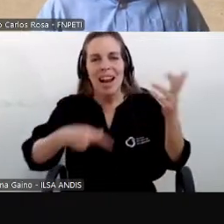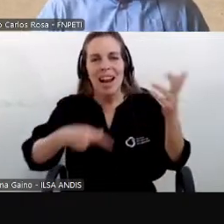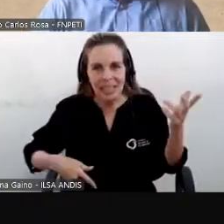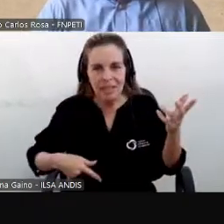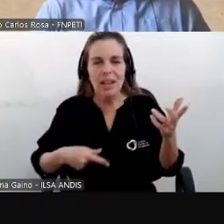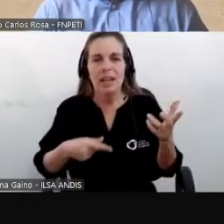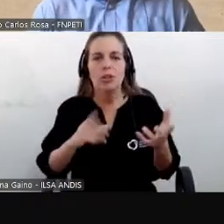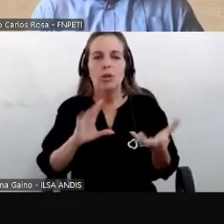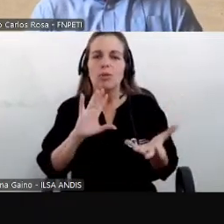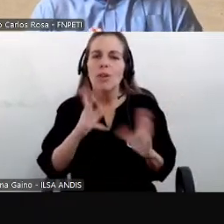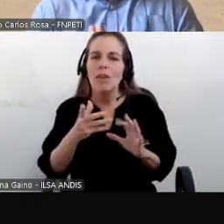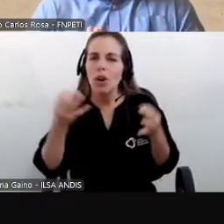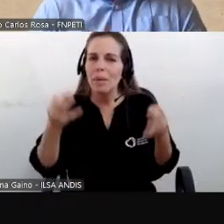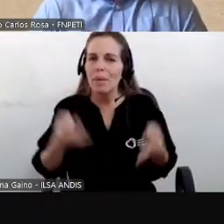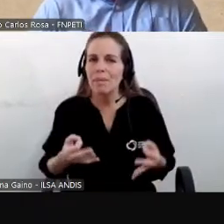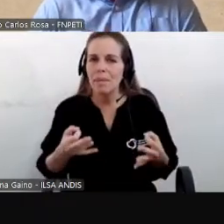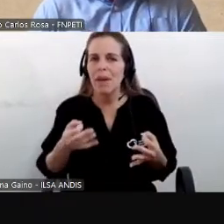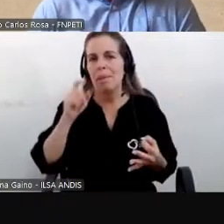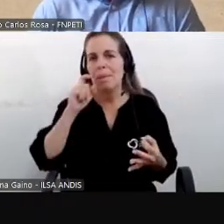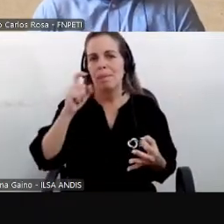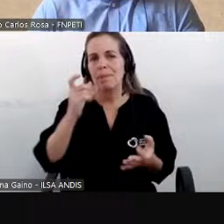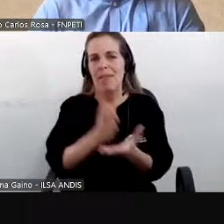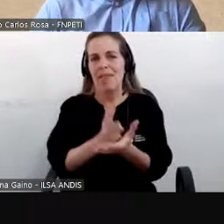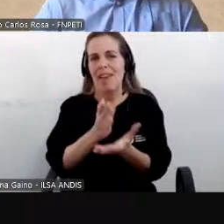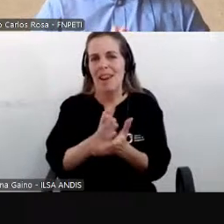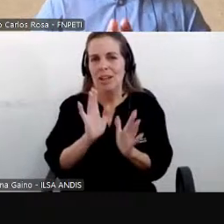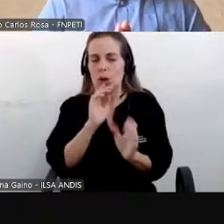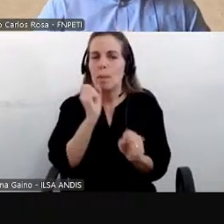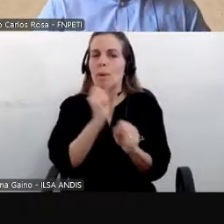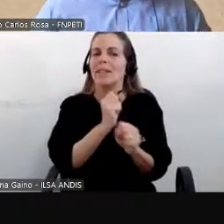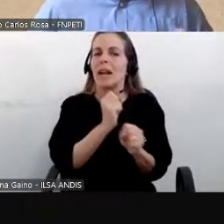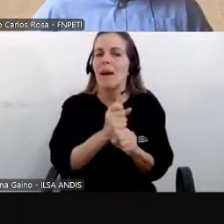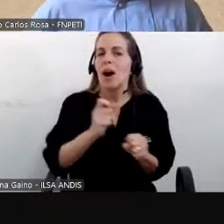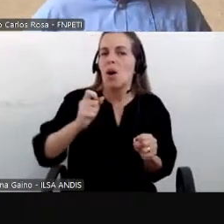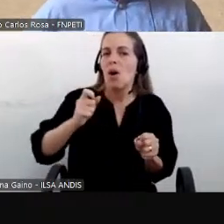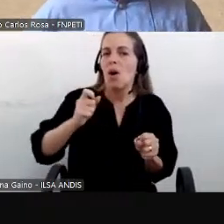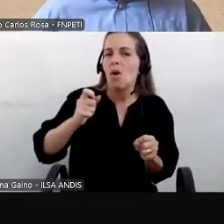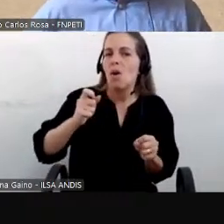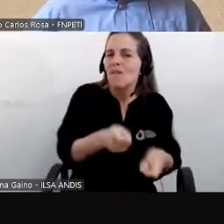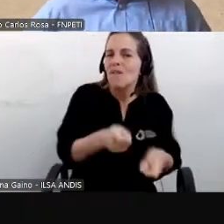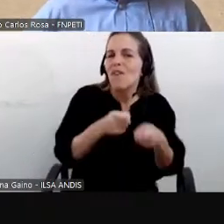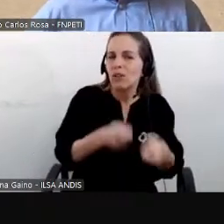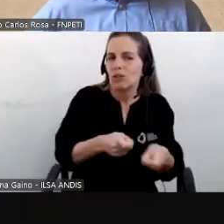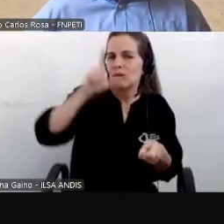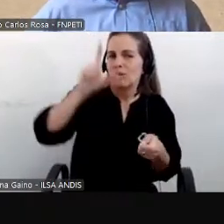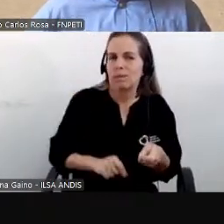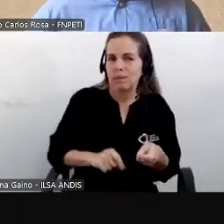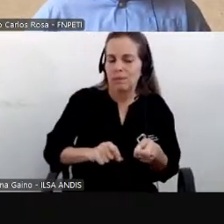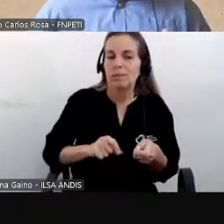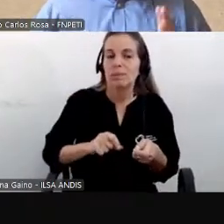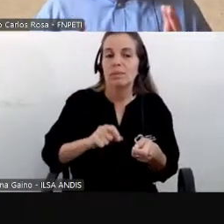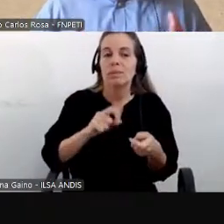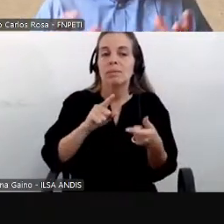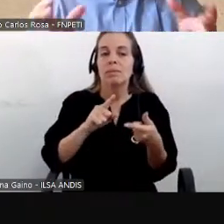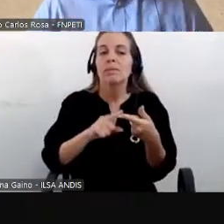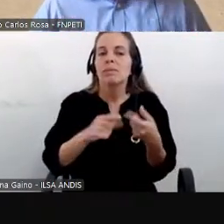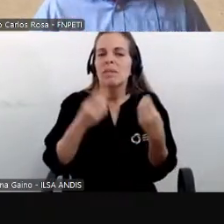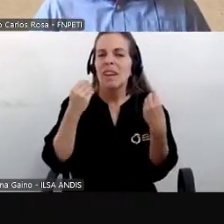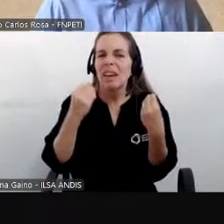make a classification of a type of exploitation like slave labor. The first one is forced labor.